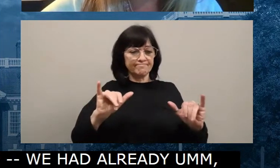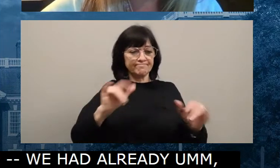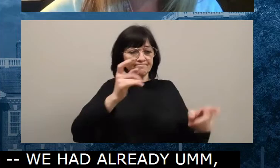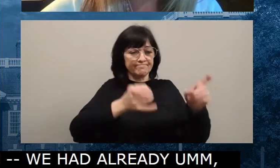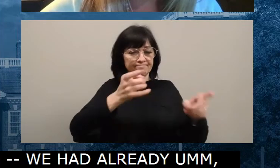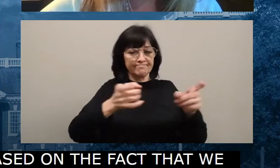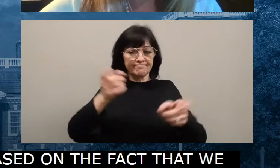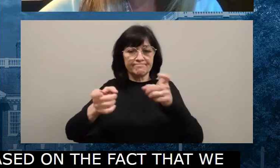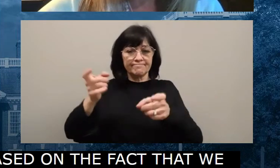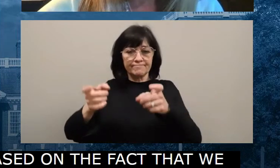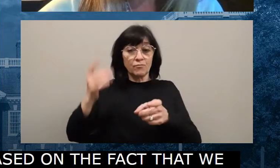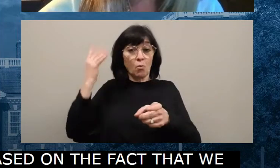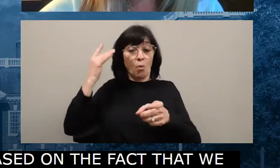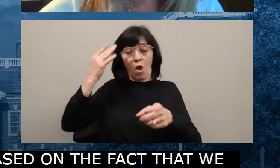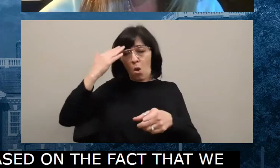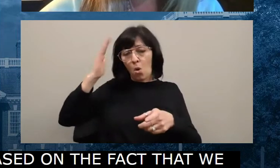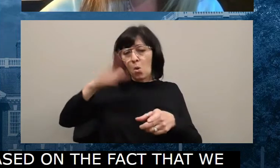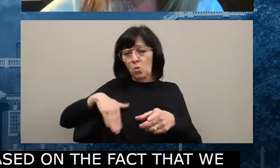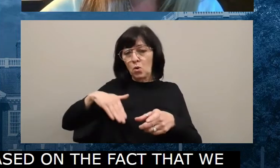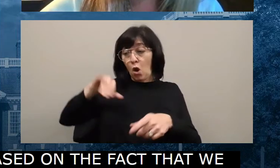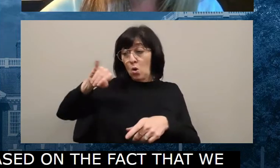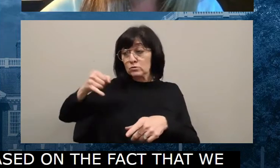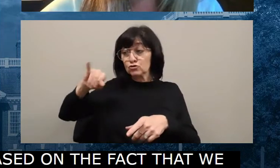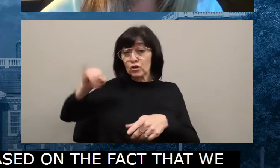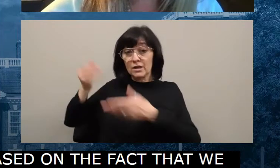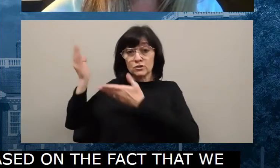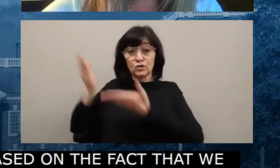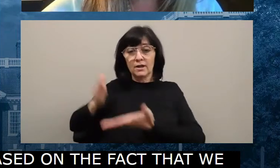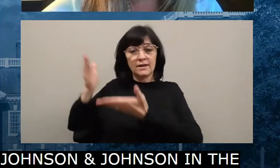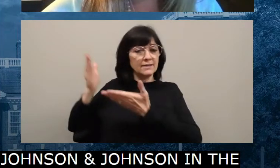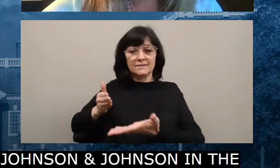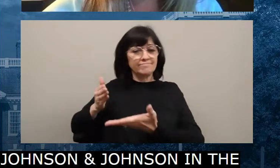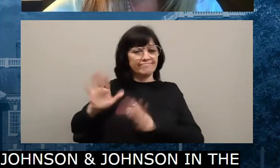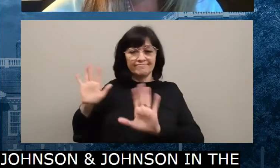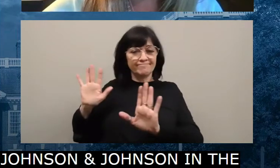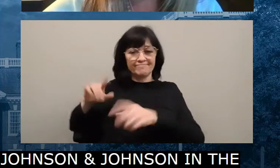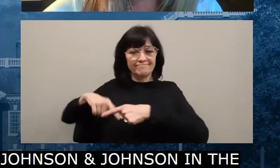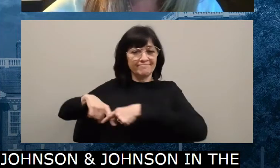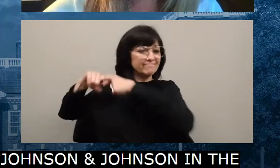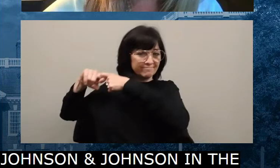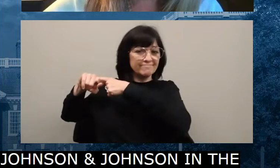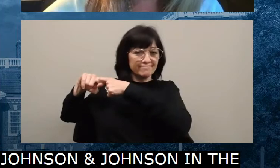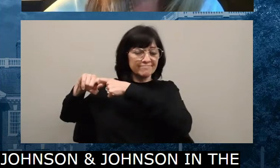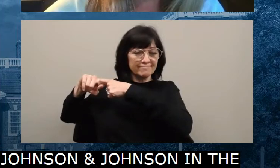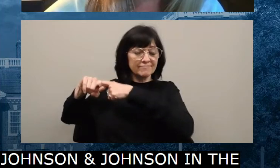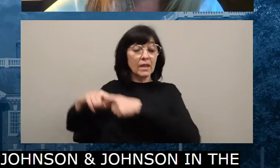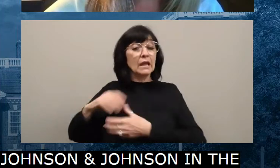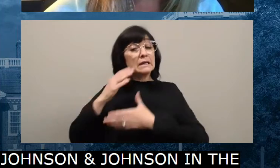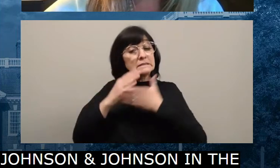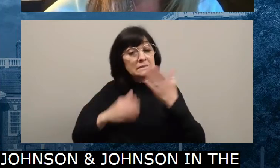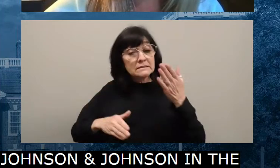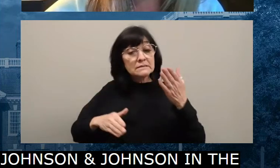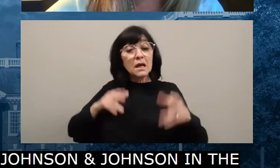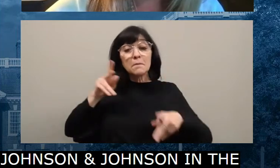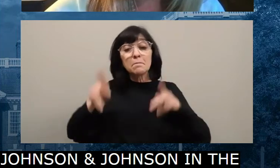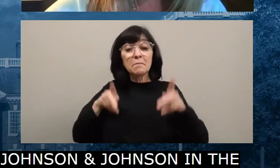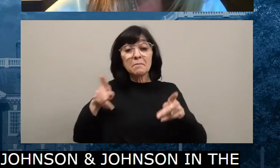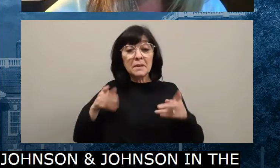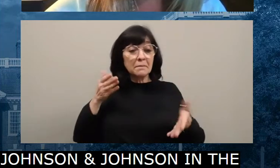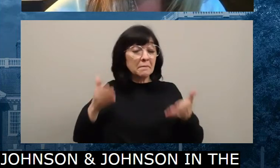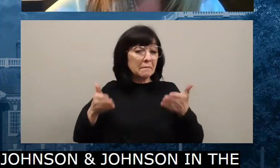coming weeks. Some people may see cancellation of appointments by pharmacies, as pharmacies